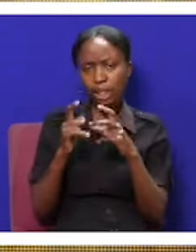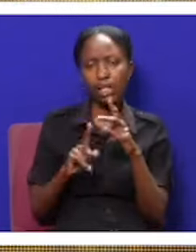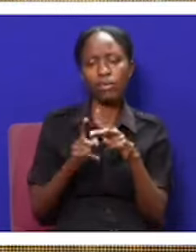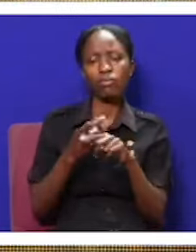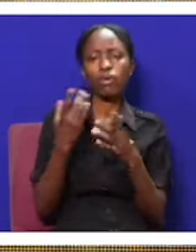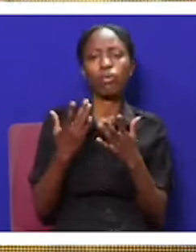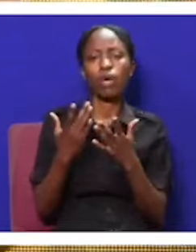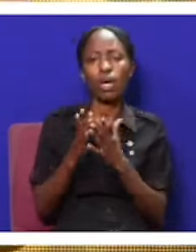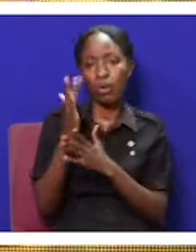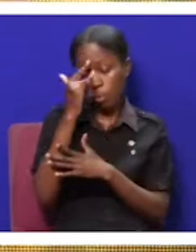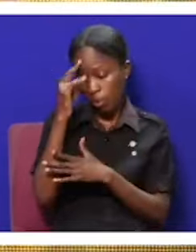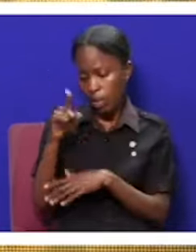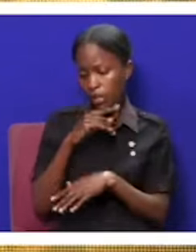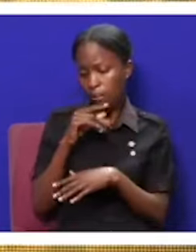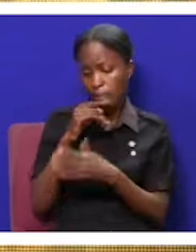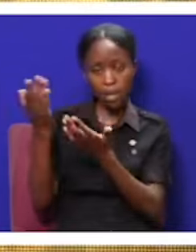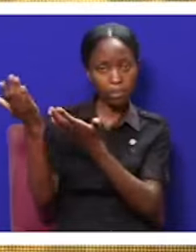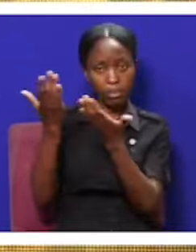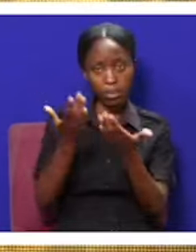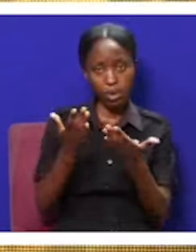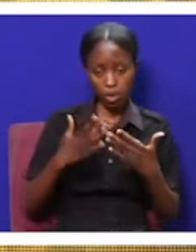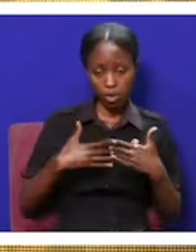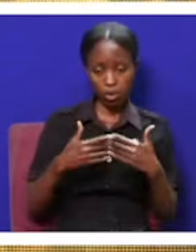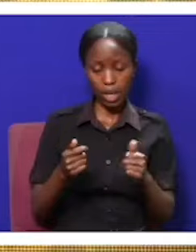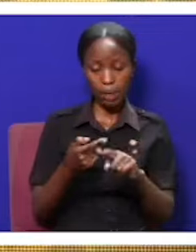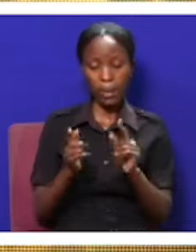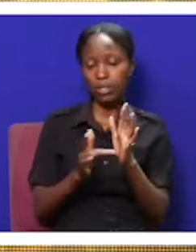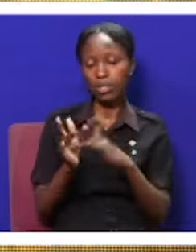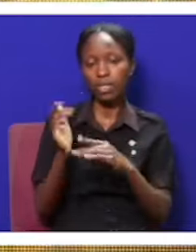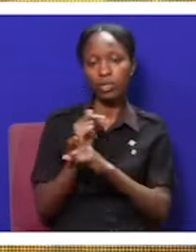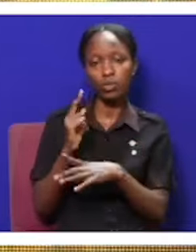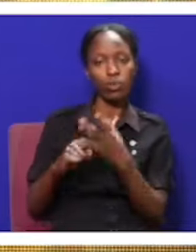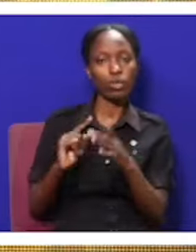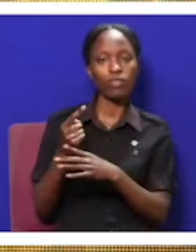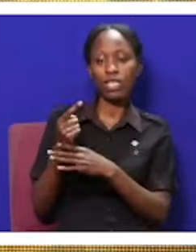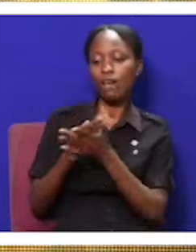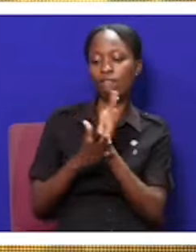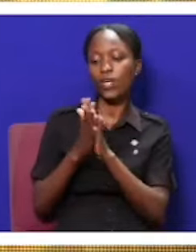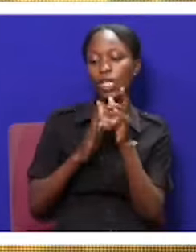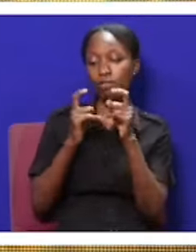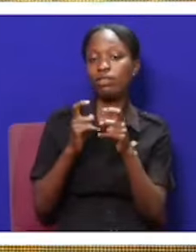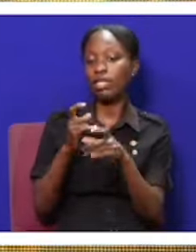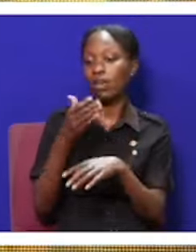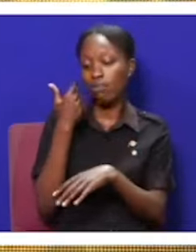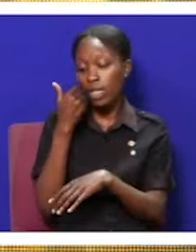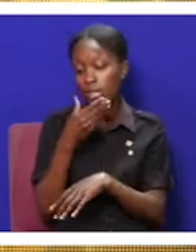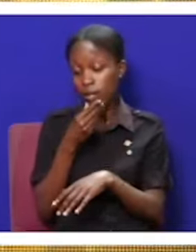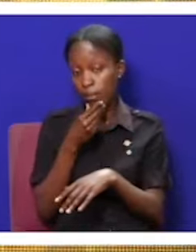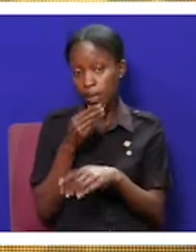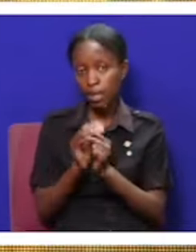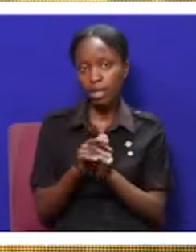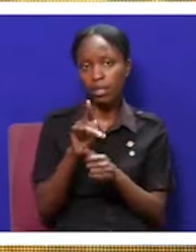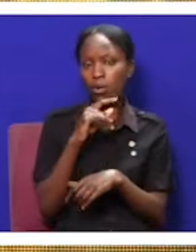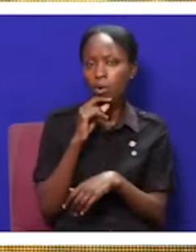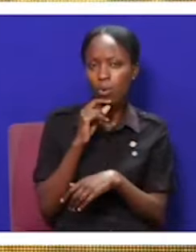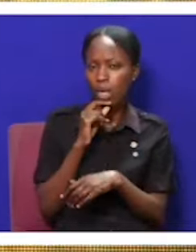brought to Jesus for healing, but the first thing that Jesus does is forgive his sin. Are you asking